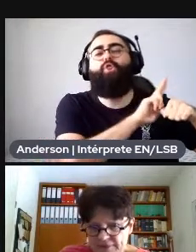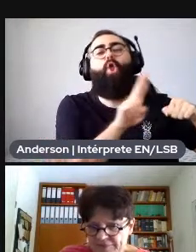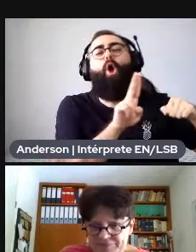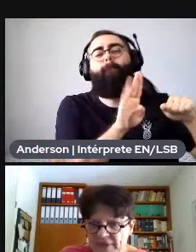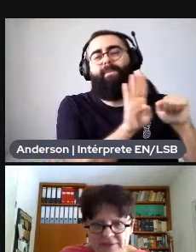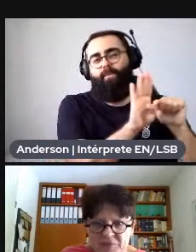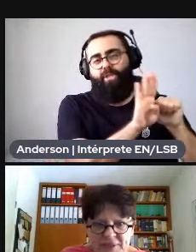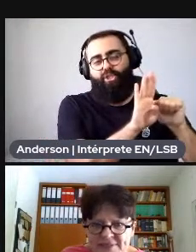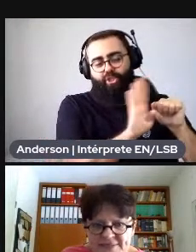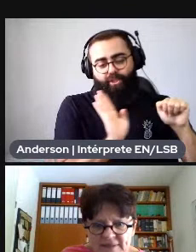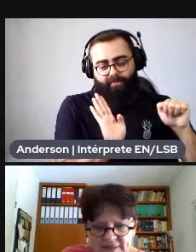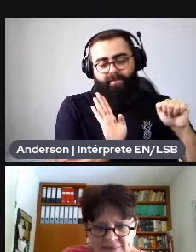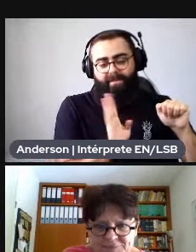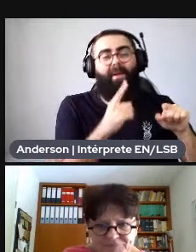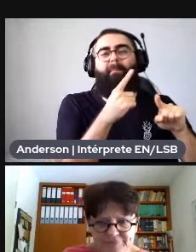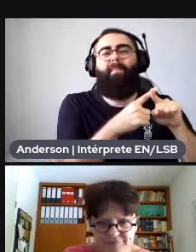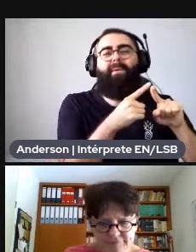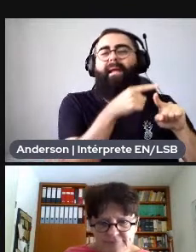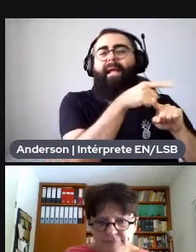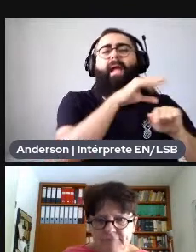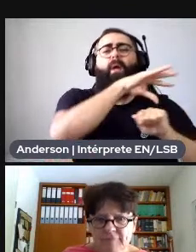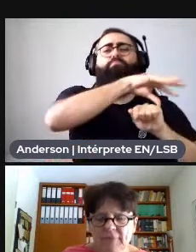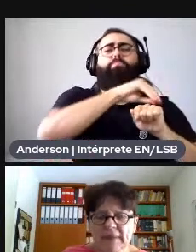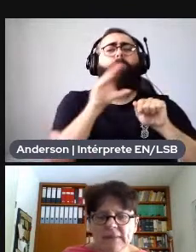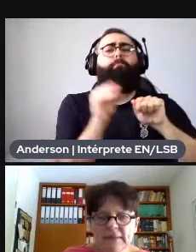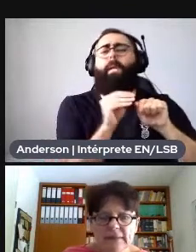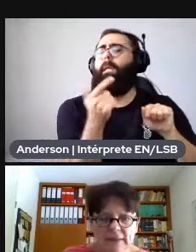have arguments here.